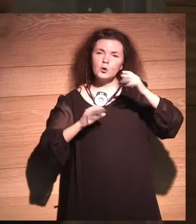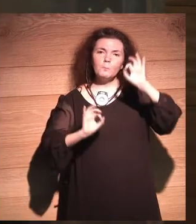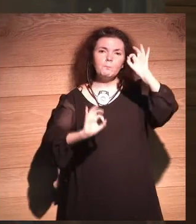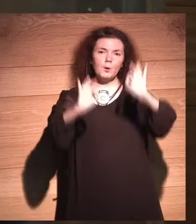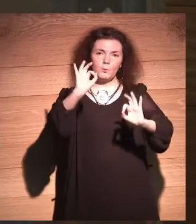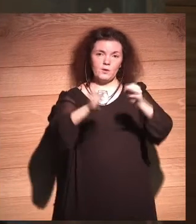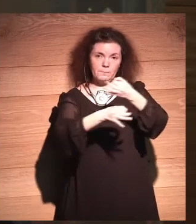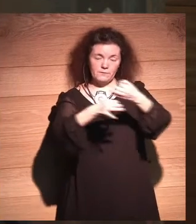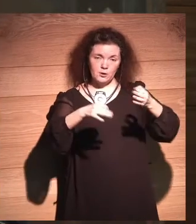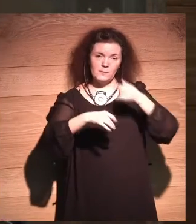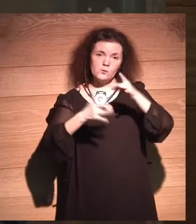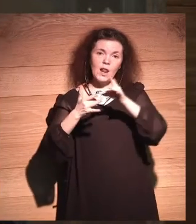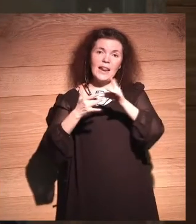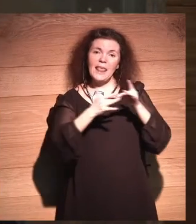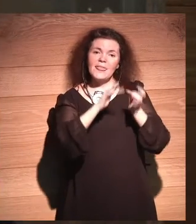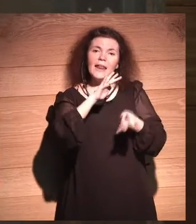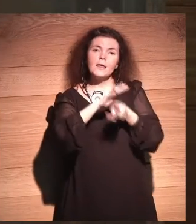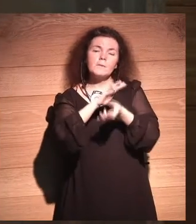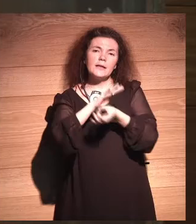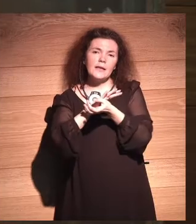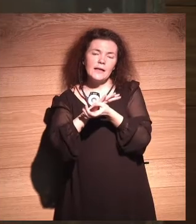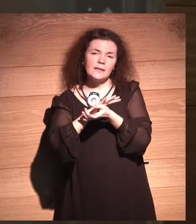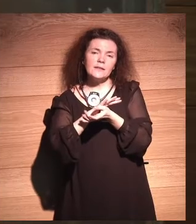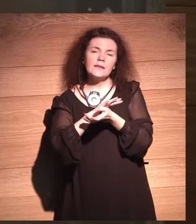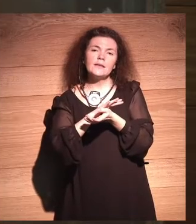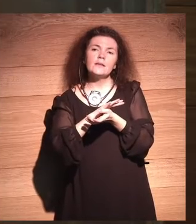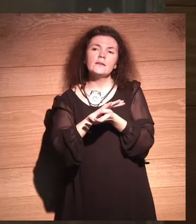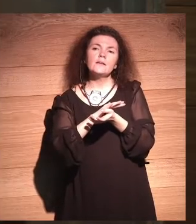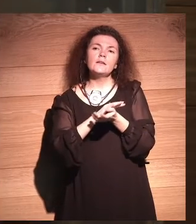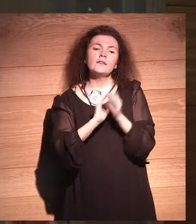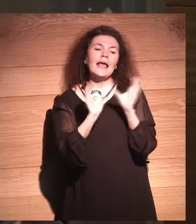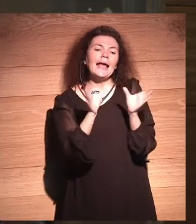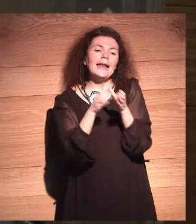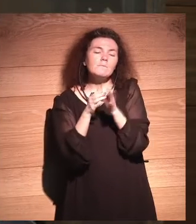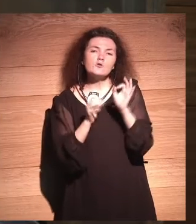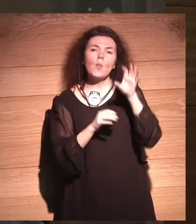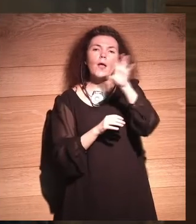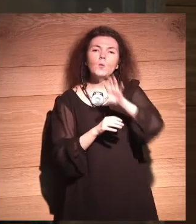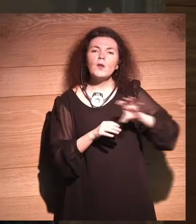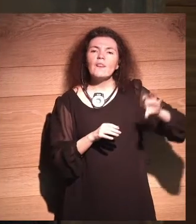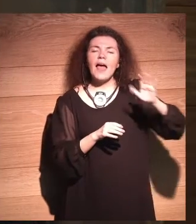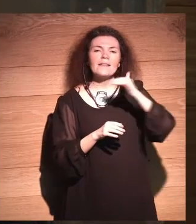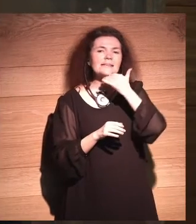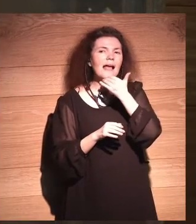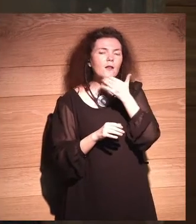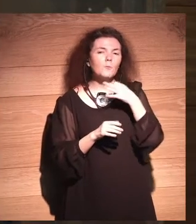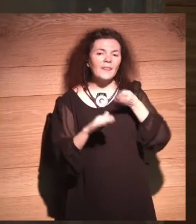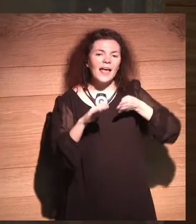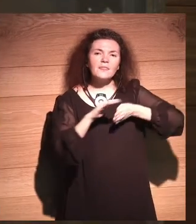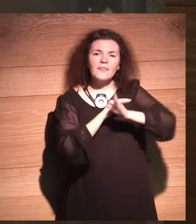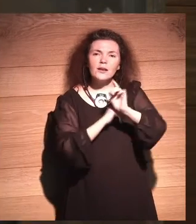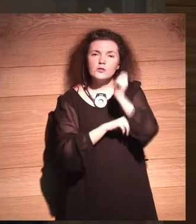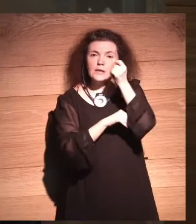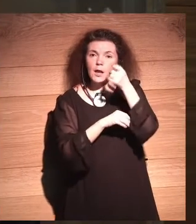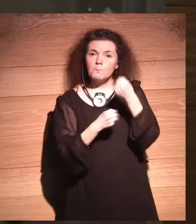that reform where proportionality will be respected and these leaderships, emerging